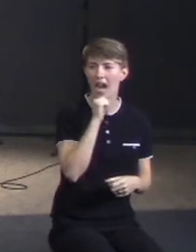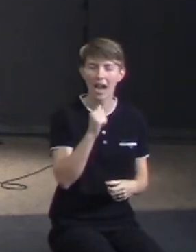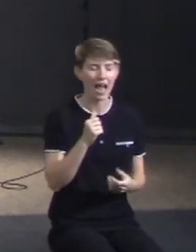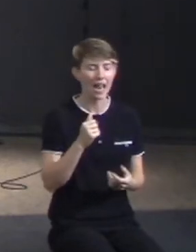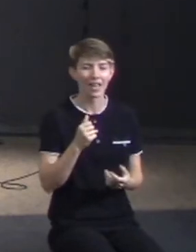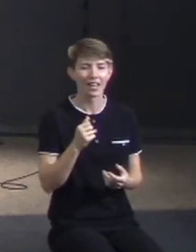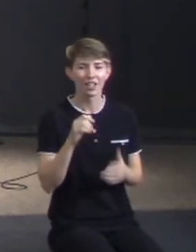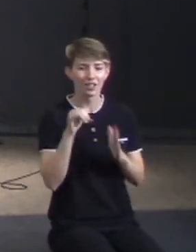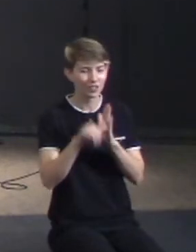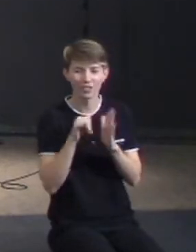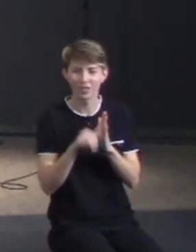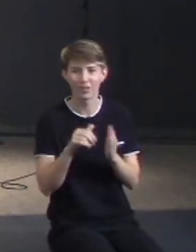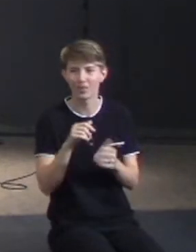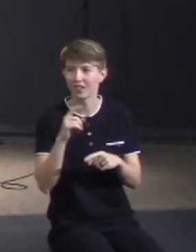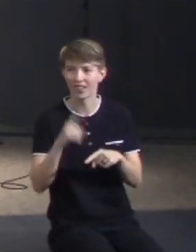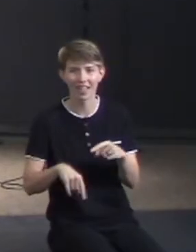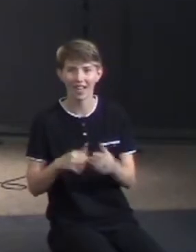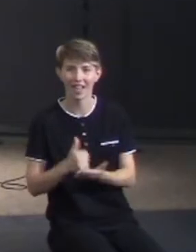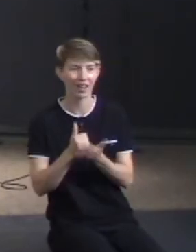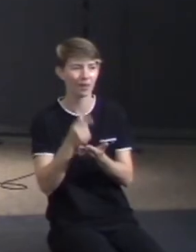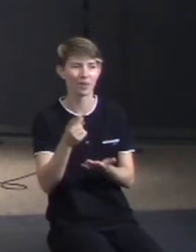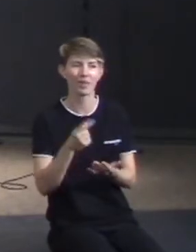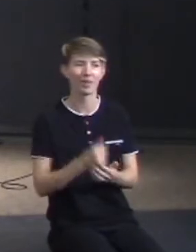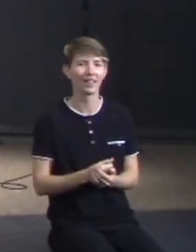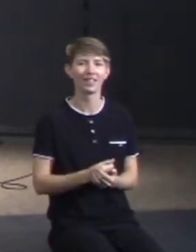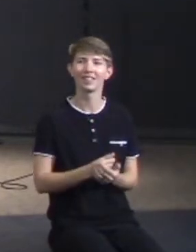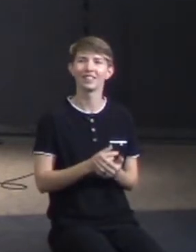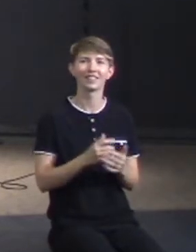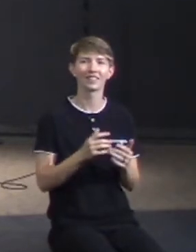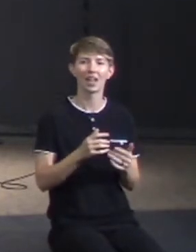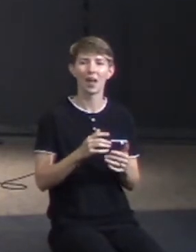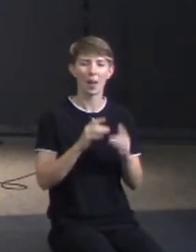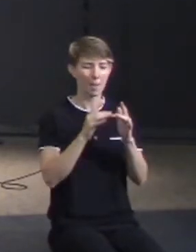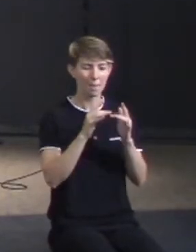miracle, because you can do everything through YouTube.